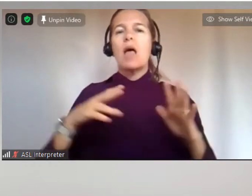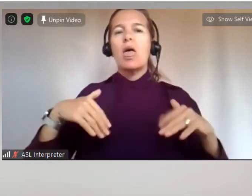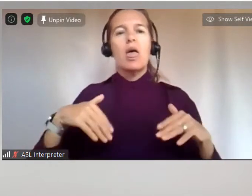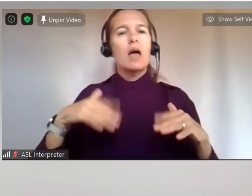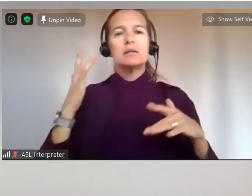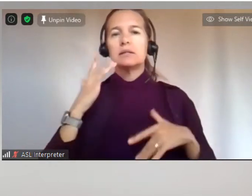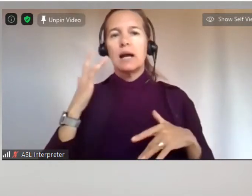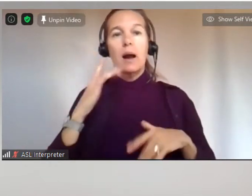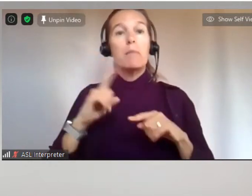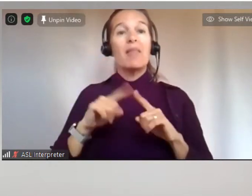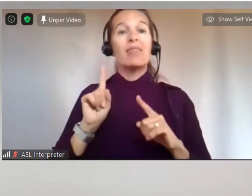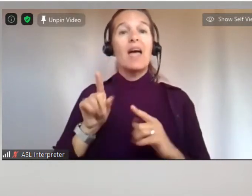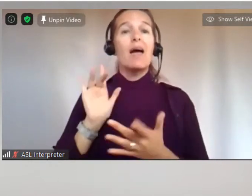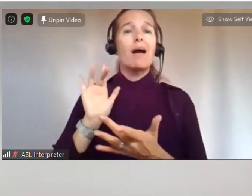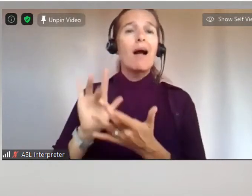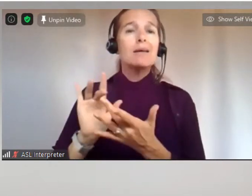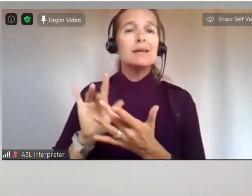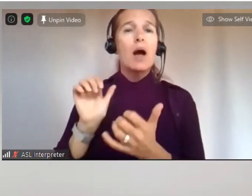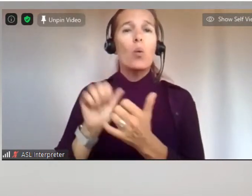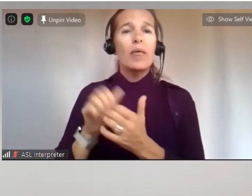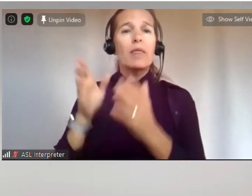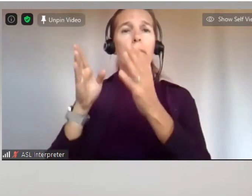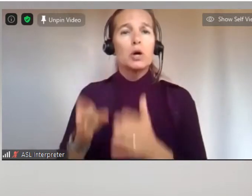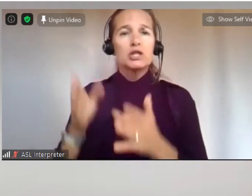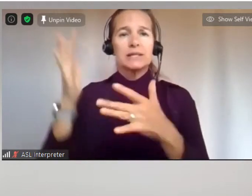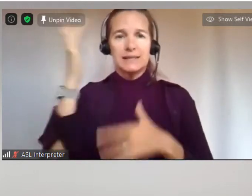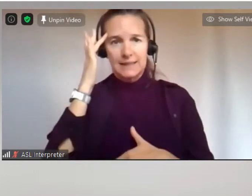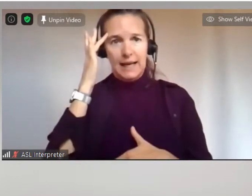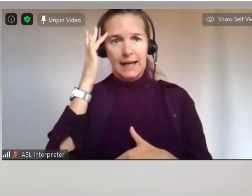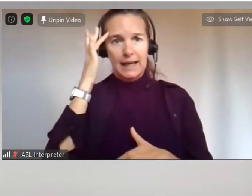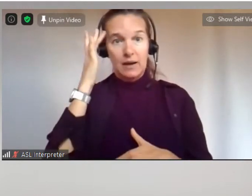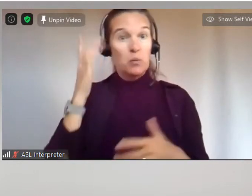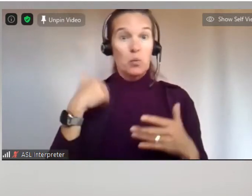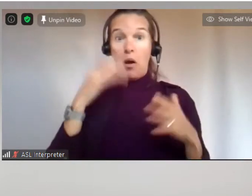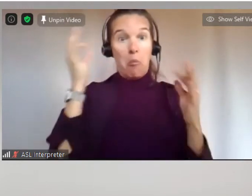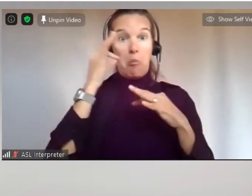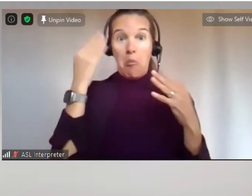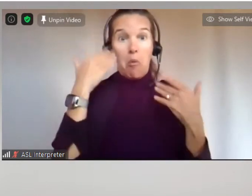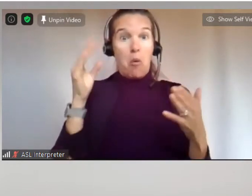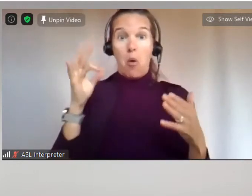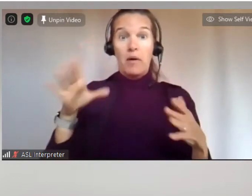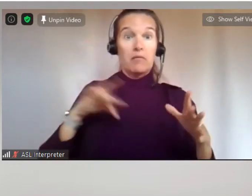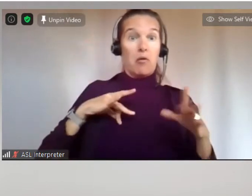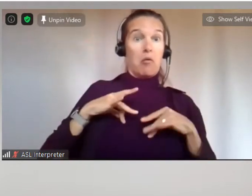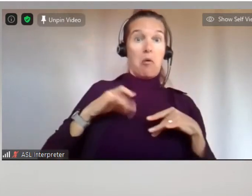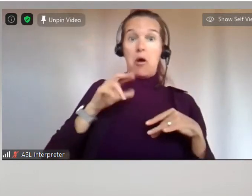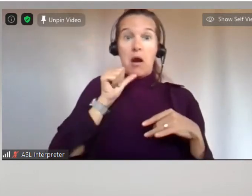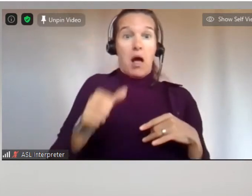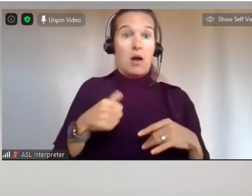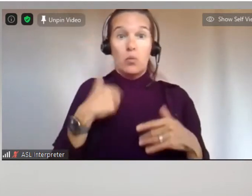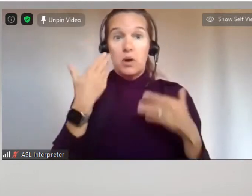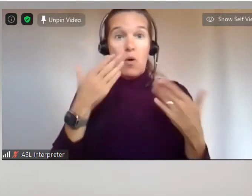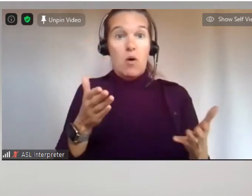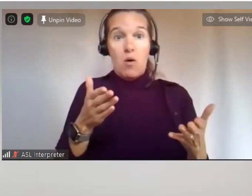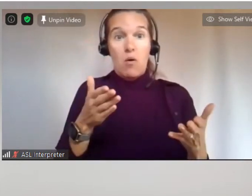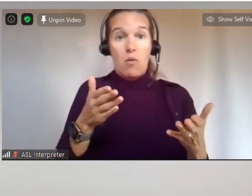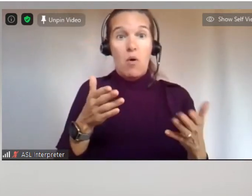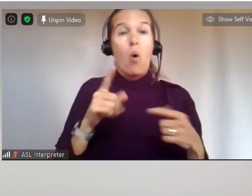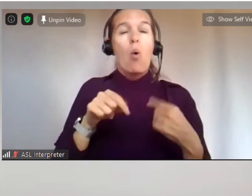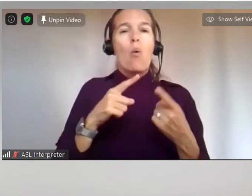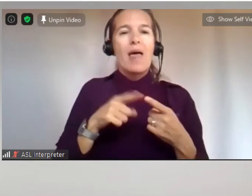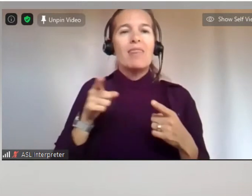know has the disease. And we don't know if they've caught it or if they've not caught it. We don't know exactly when they might